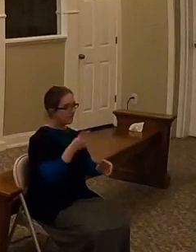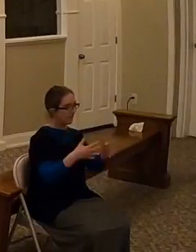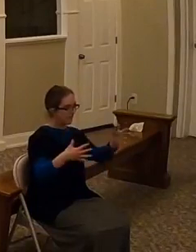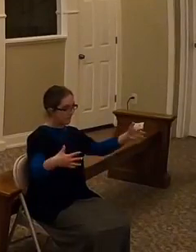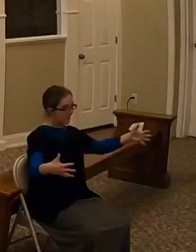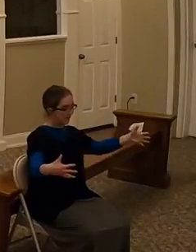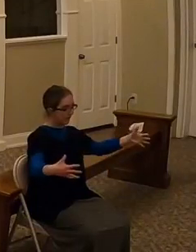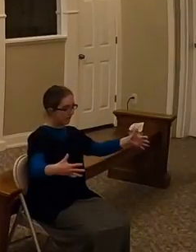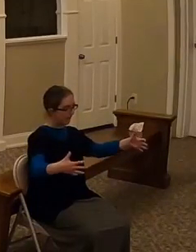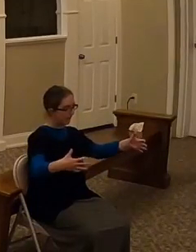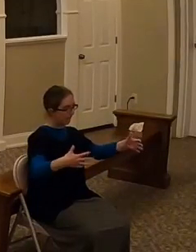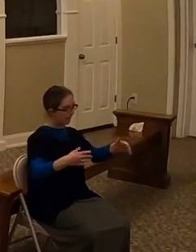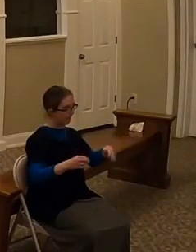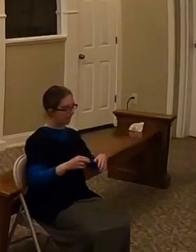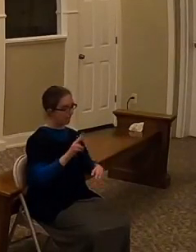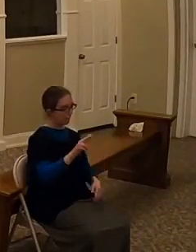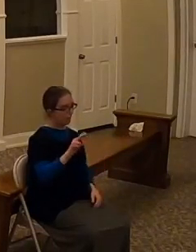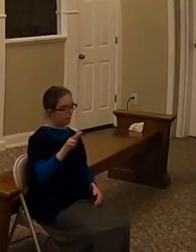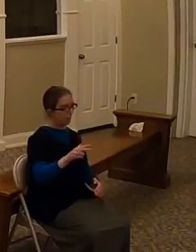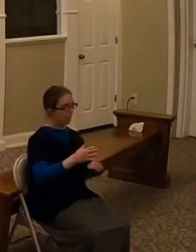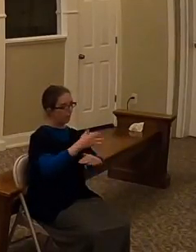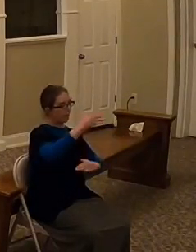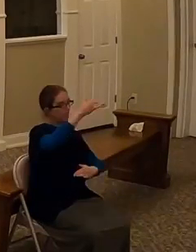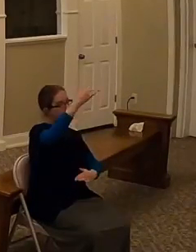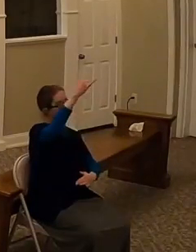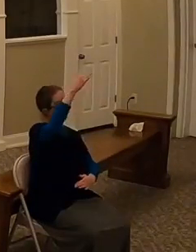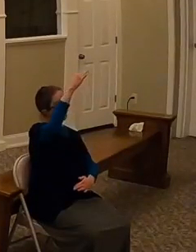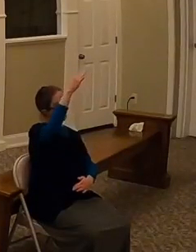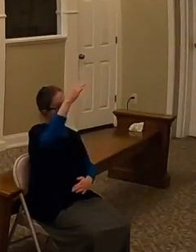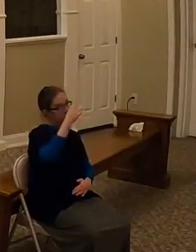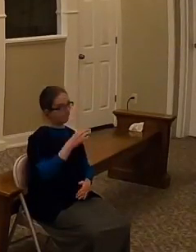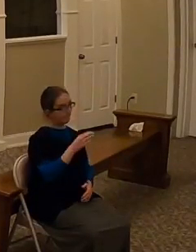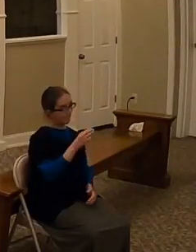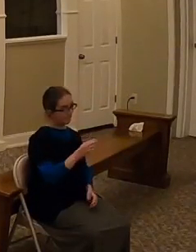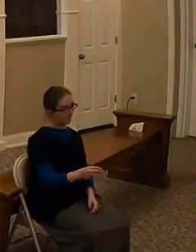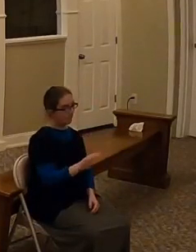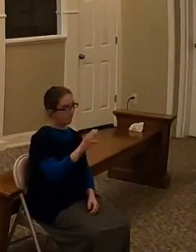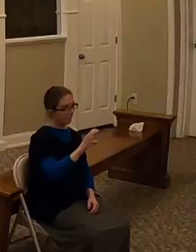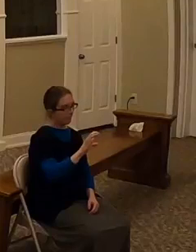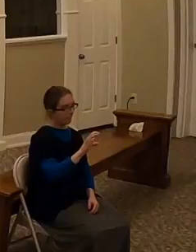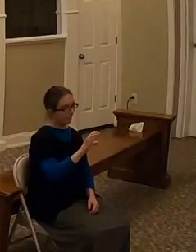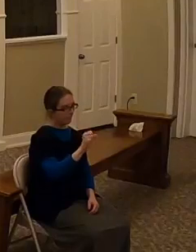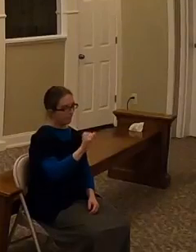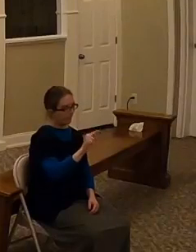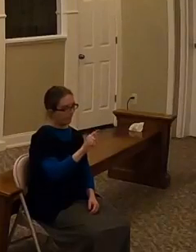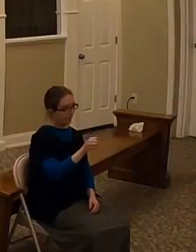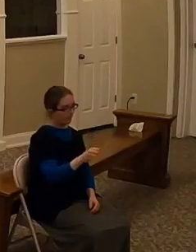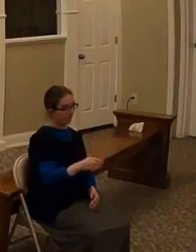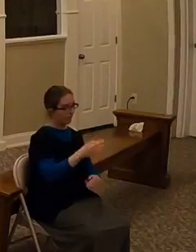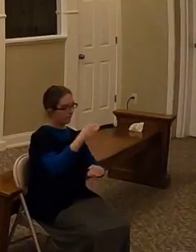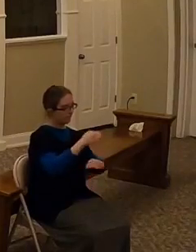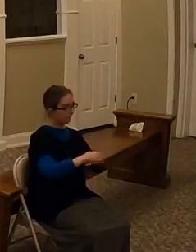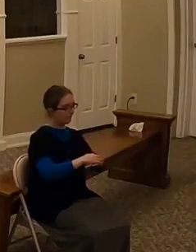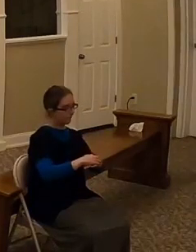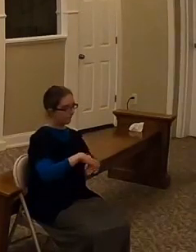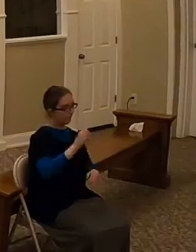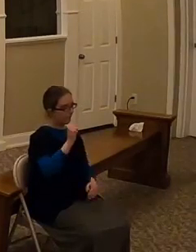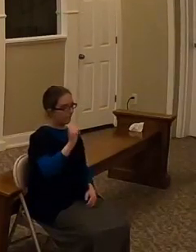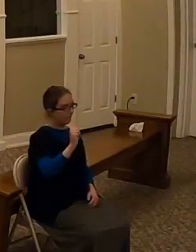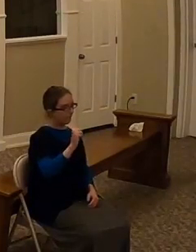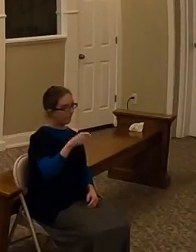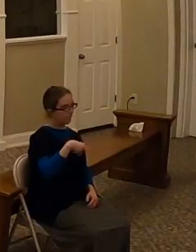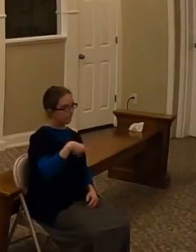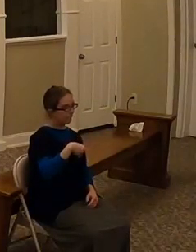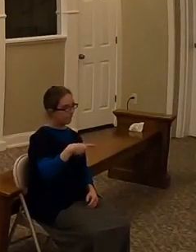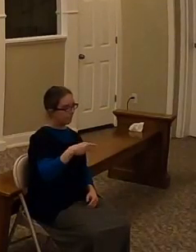big old, sometimes they'll be two or three stories tall, and there'll be a casket stacked on top of each other in there. That's a sepulcher. It's